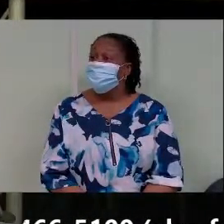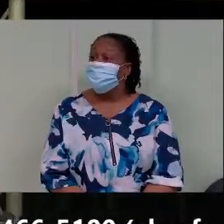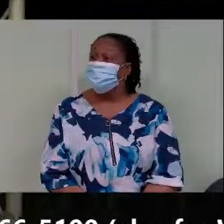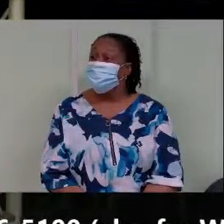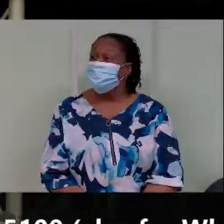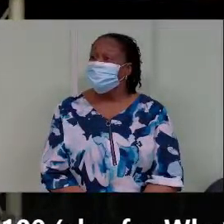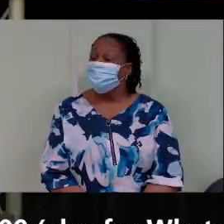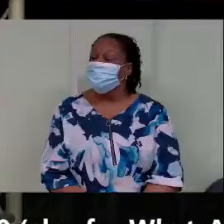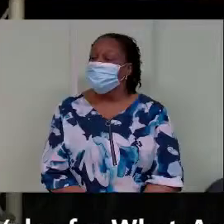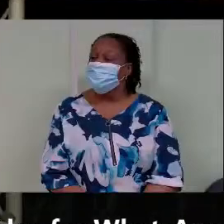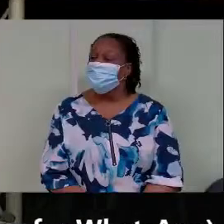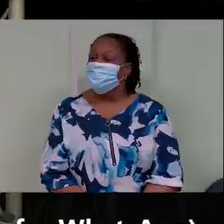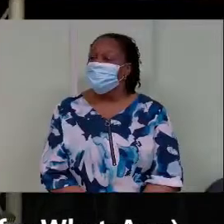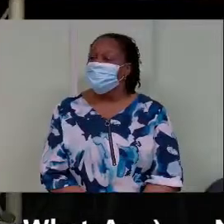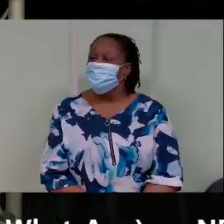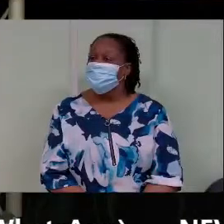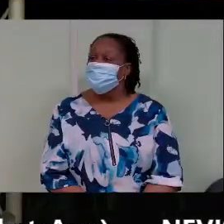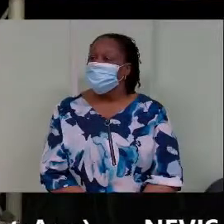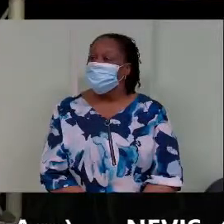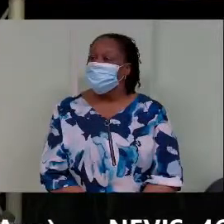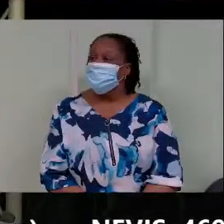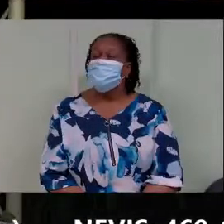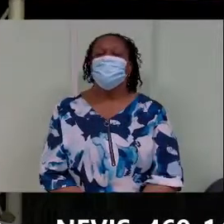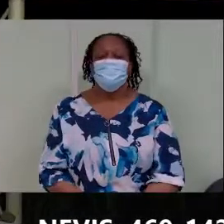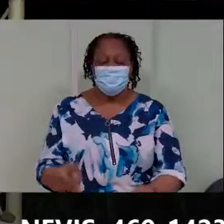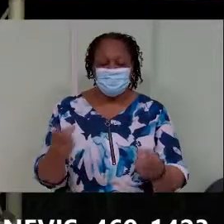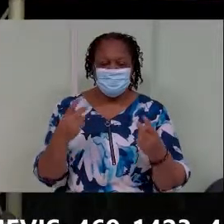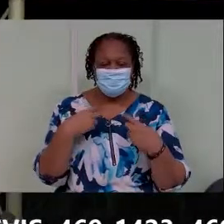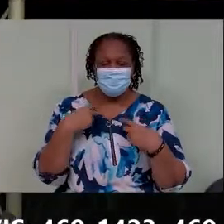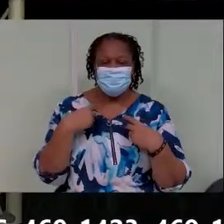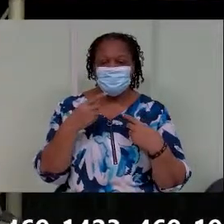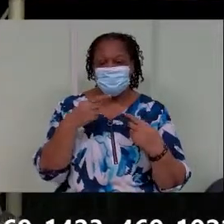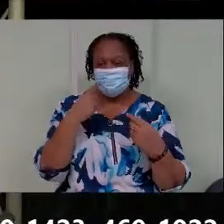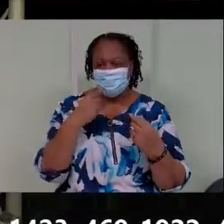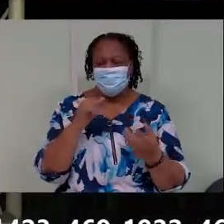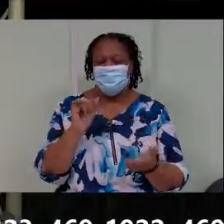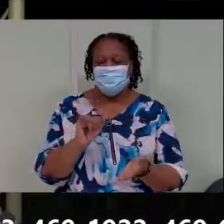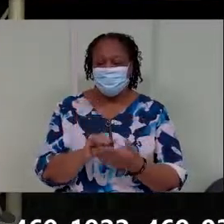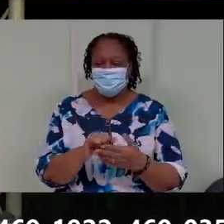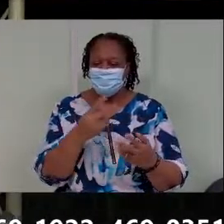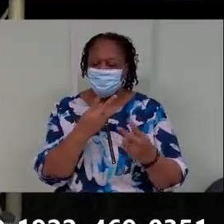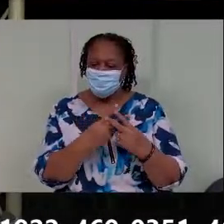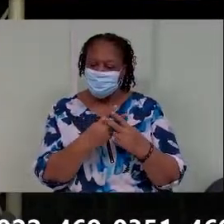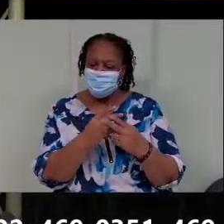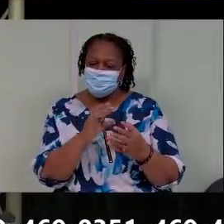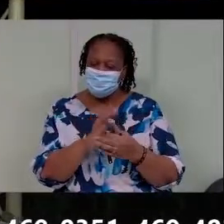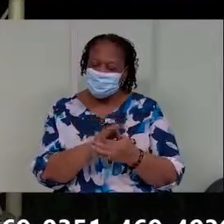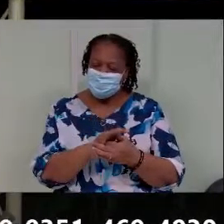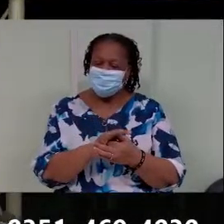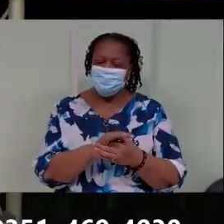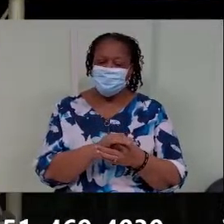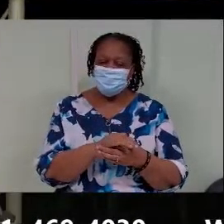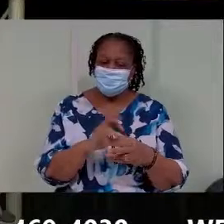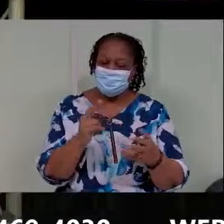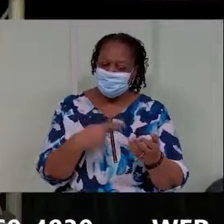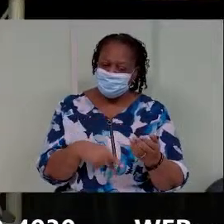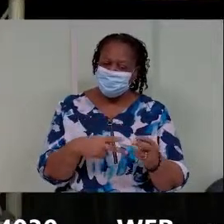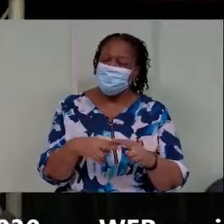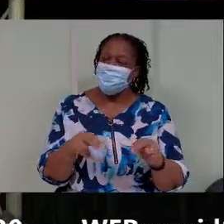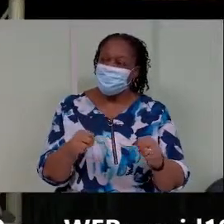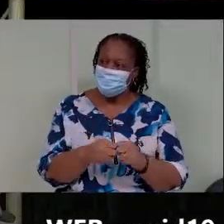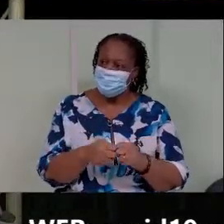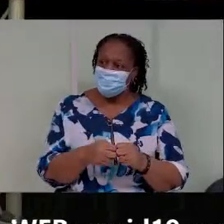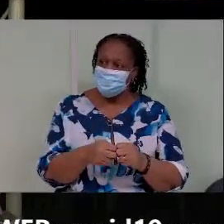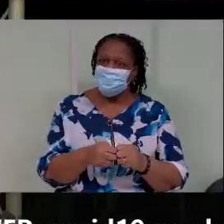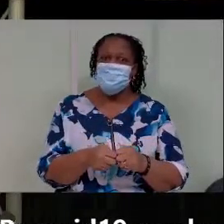We have also said that the safety and security of our nation is our first priority. And